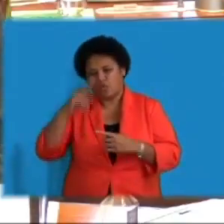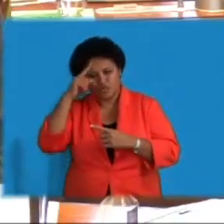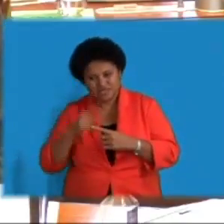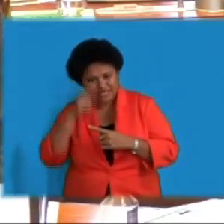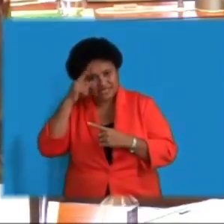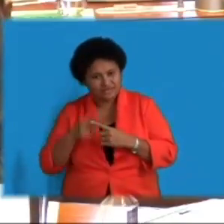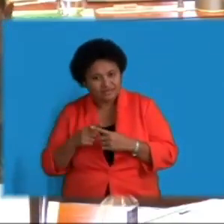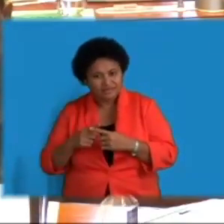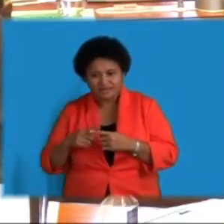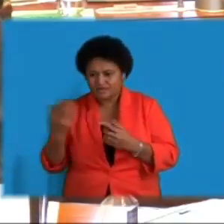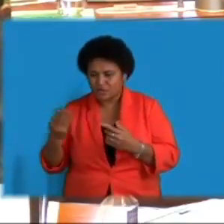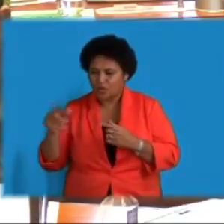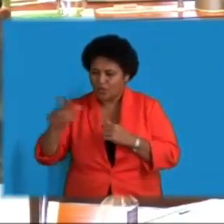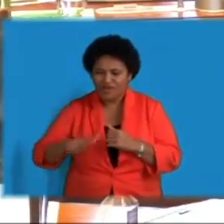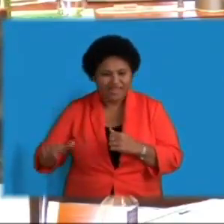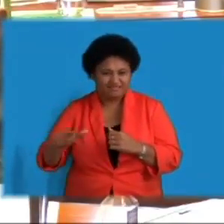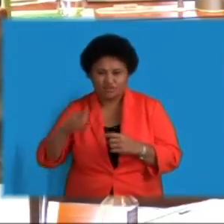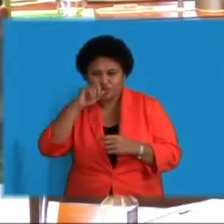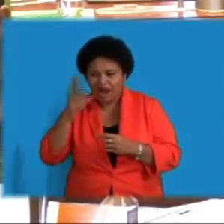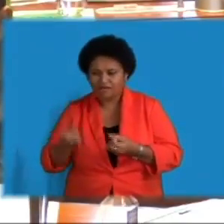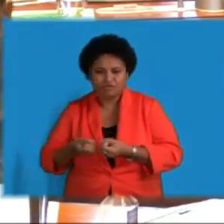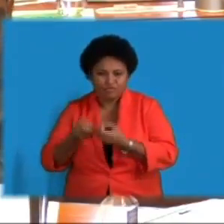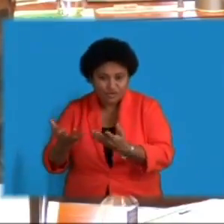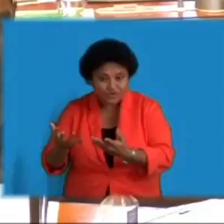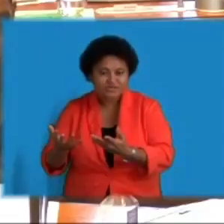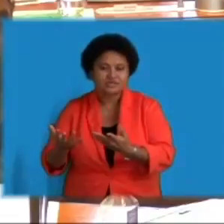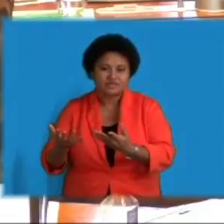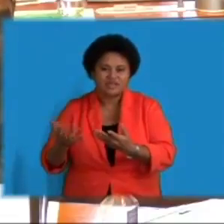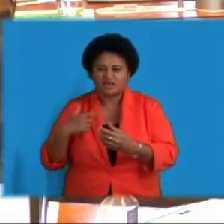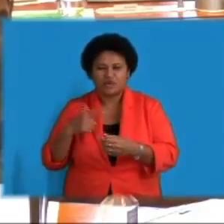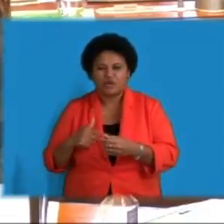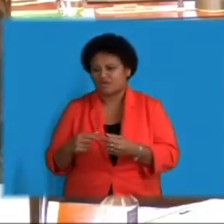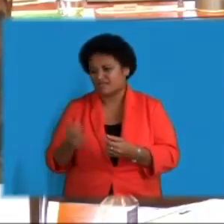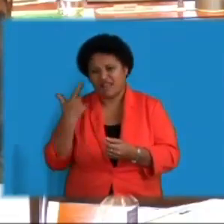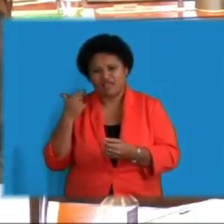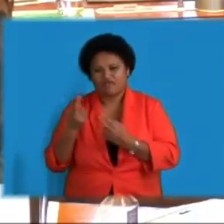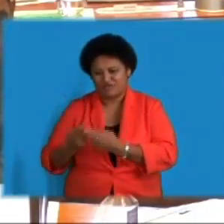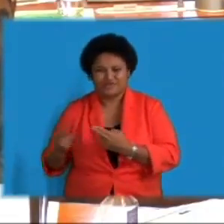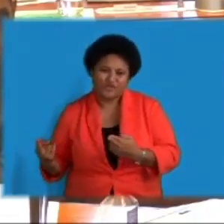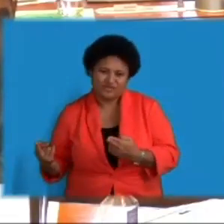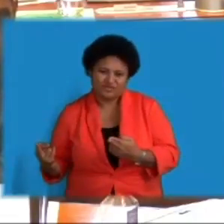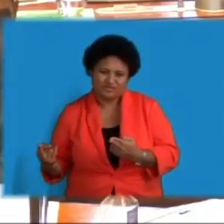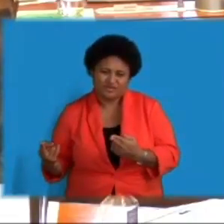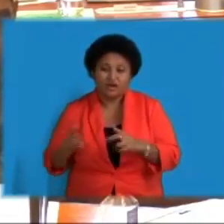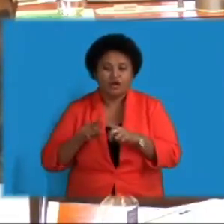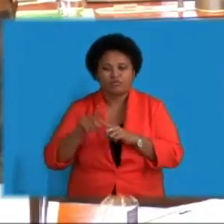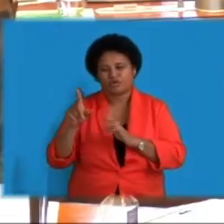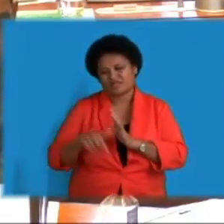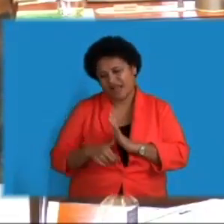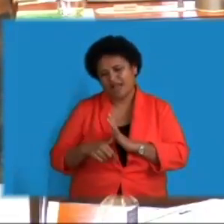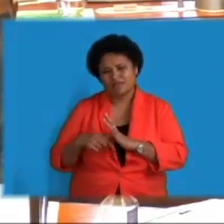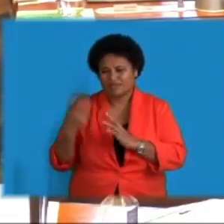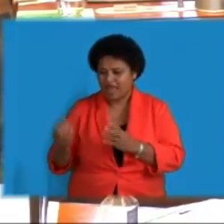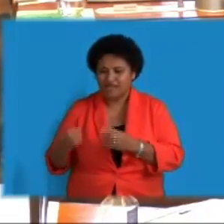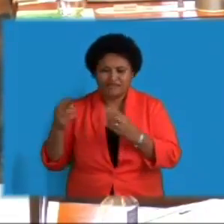the land is productive due to lack of resources. And I know of many tenants who have overcome their challenges only to lose their leases